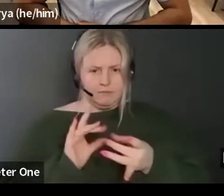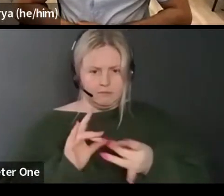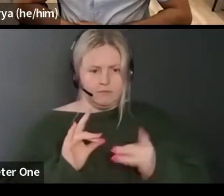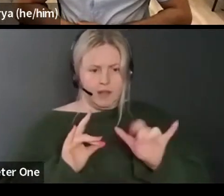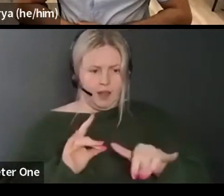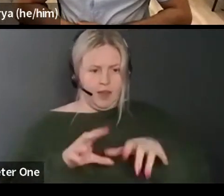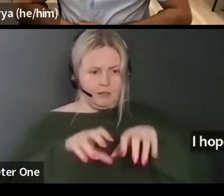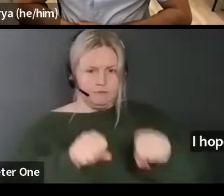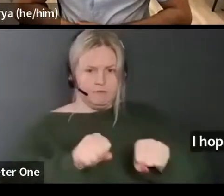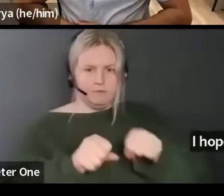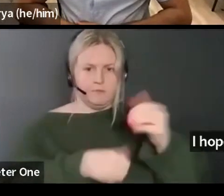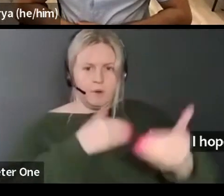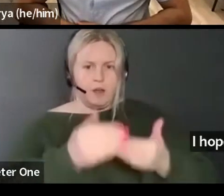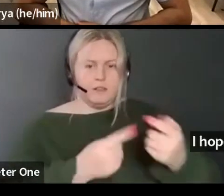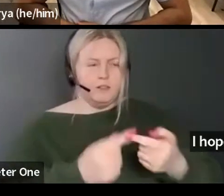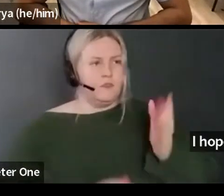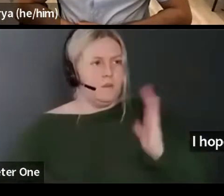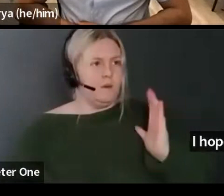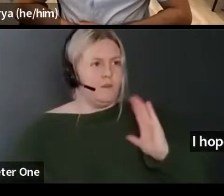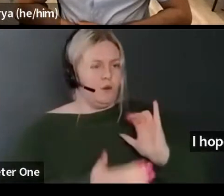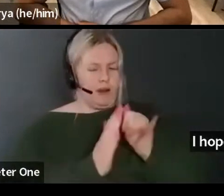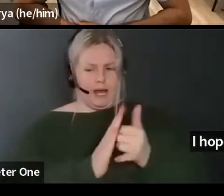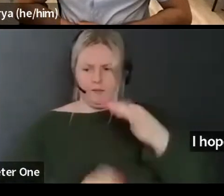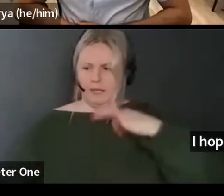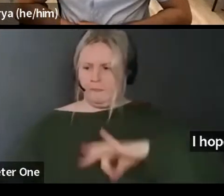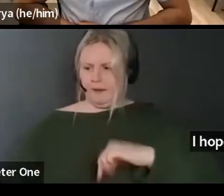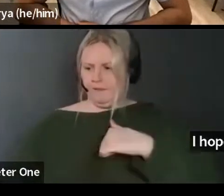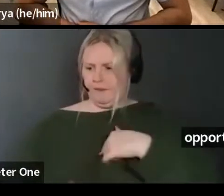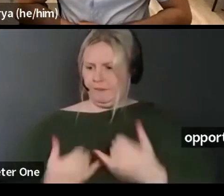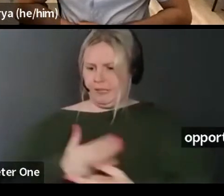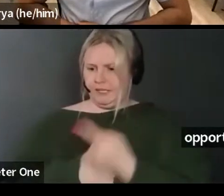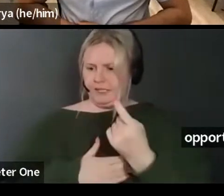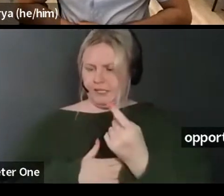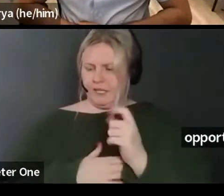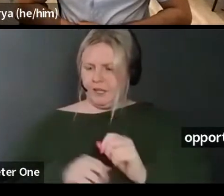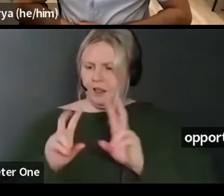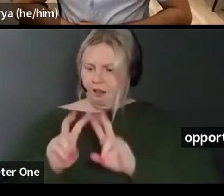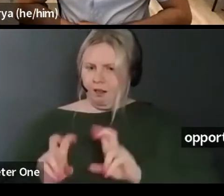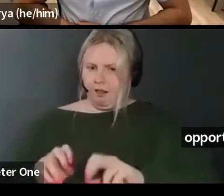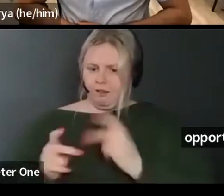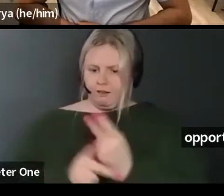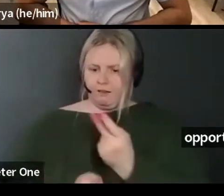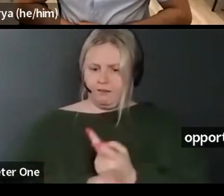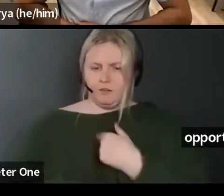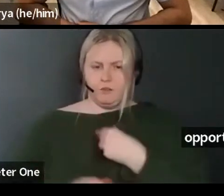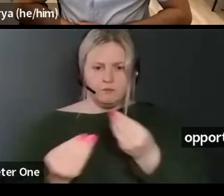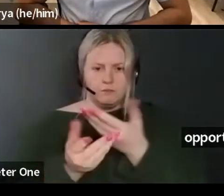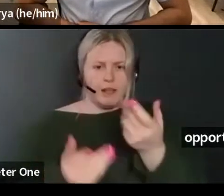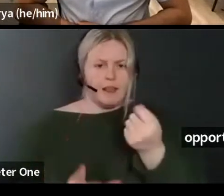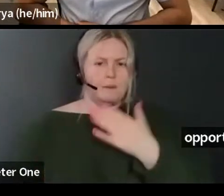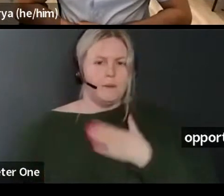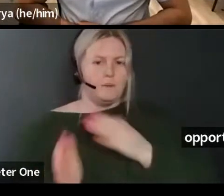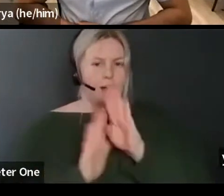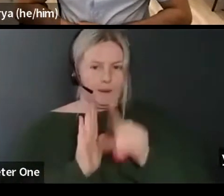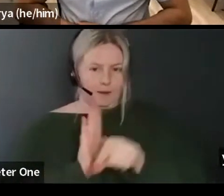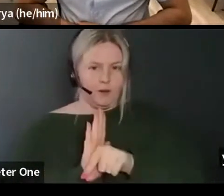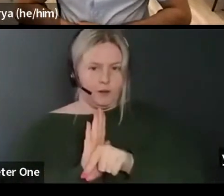you and how you can begin to deconstruct that. So to give you a little bit about myself,